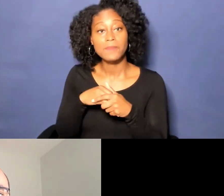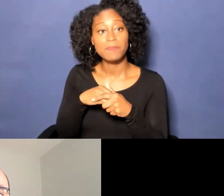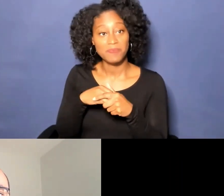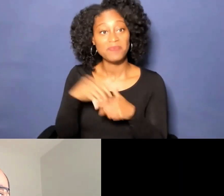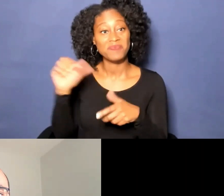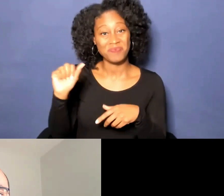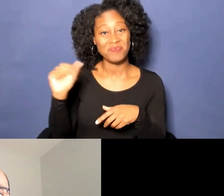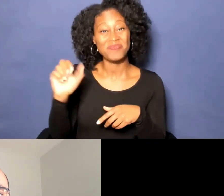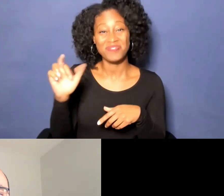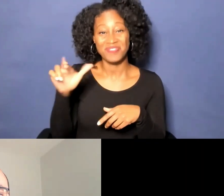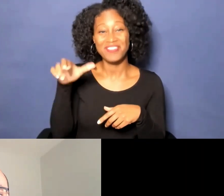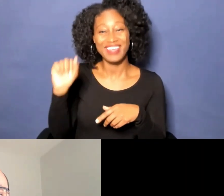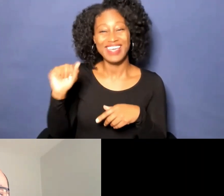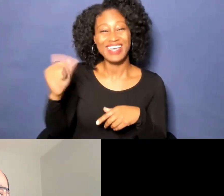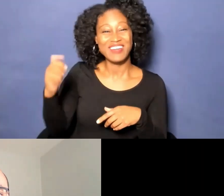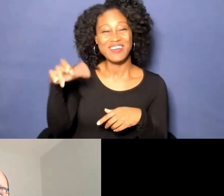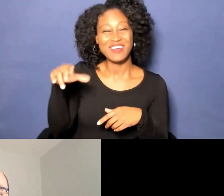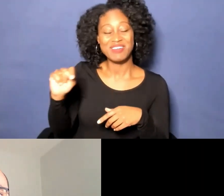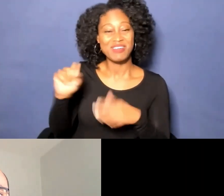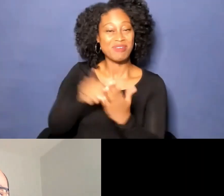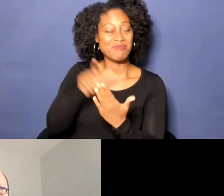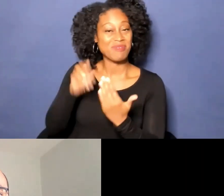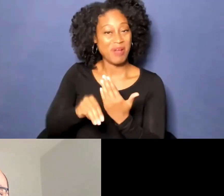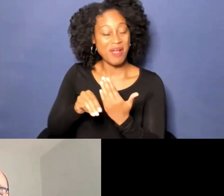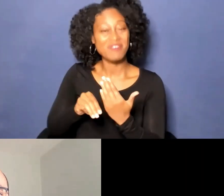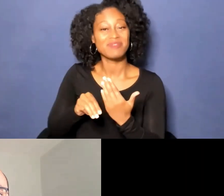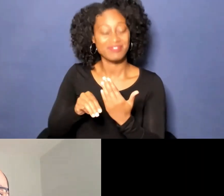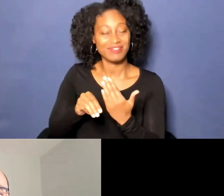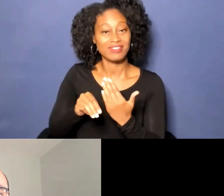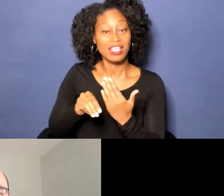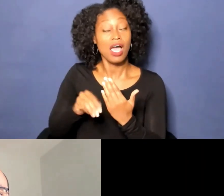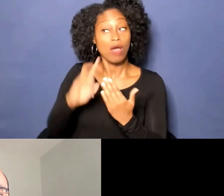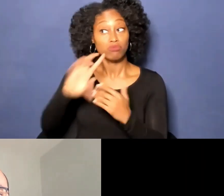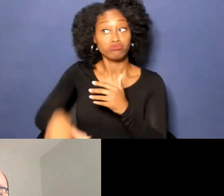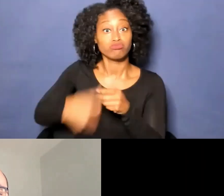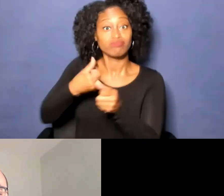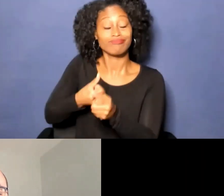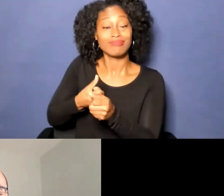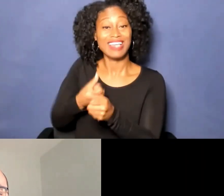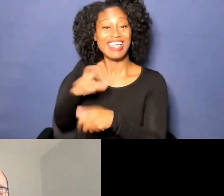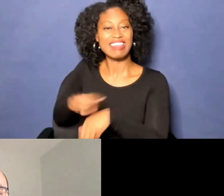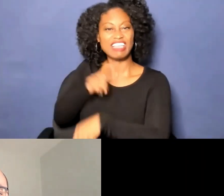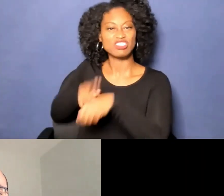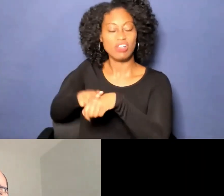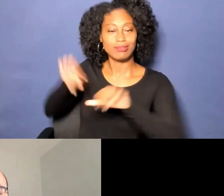AERA Grants Program funded by the National Science Foundation. I am joined today